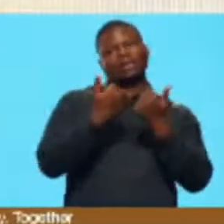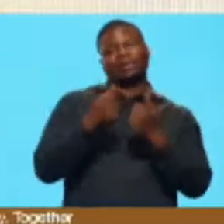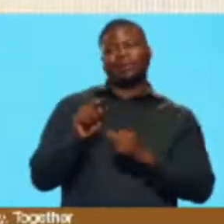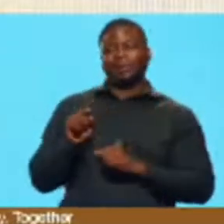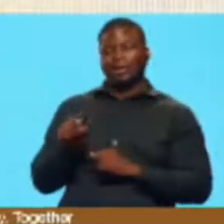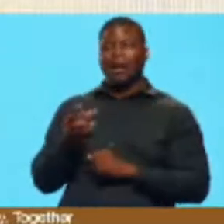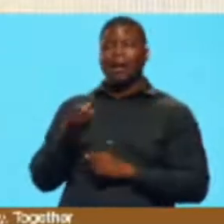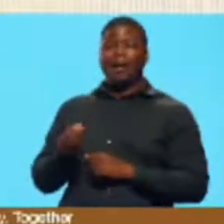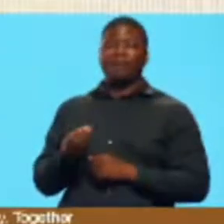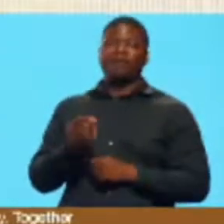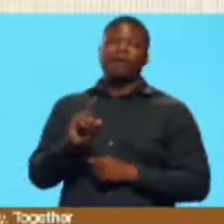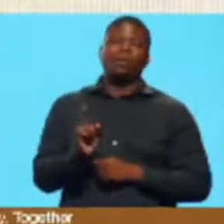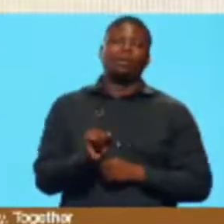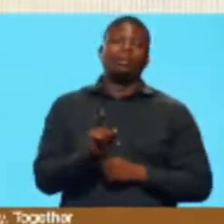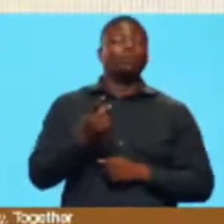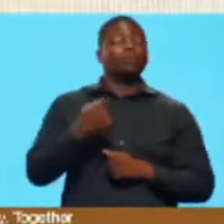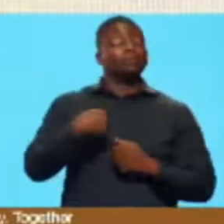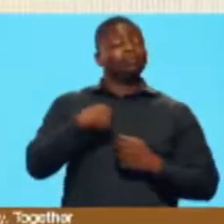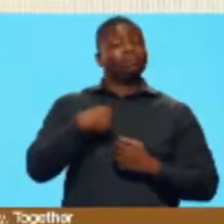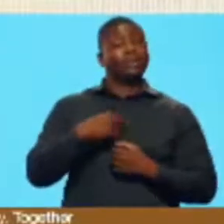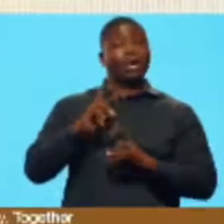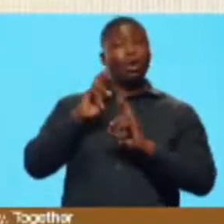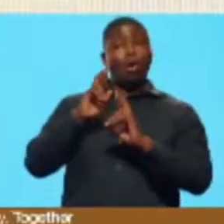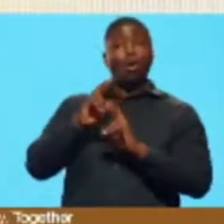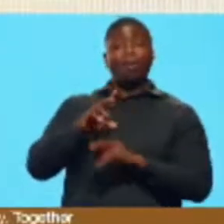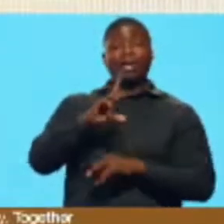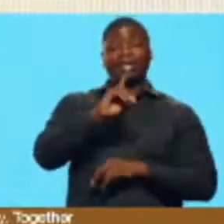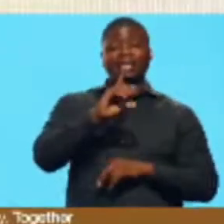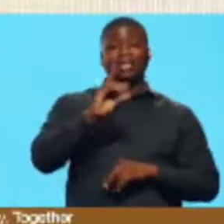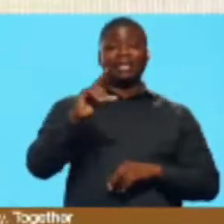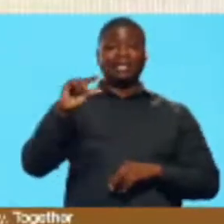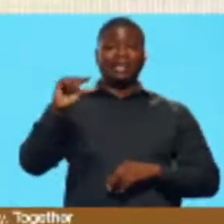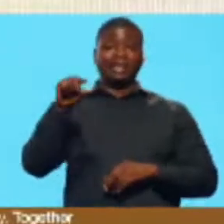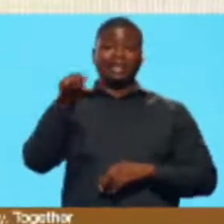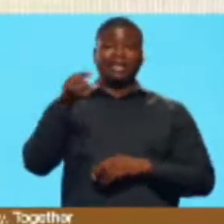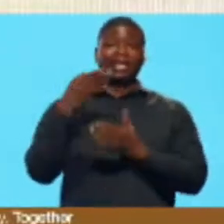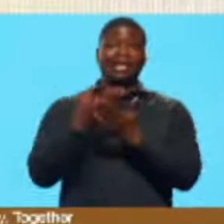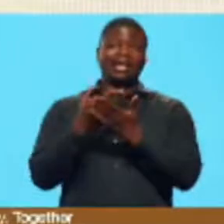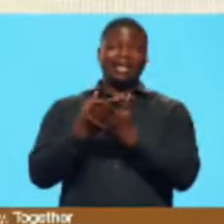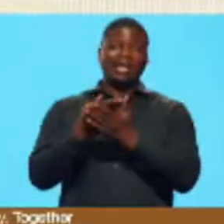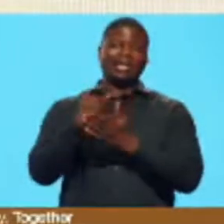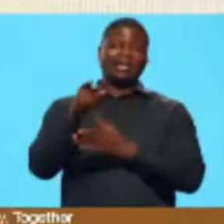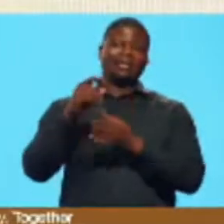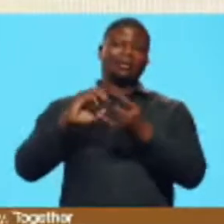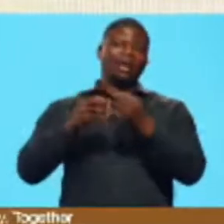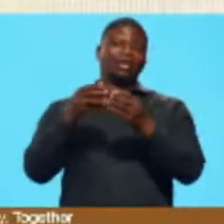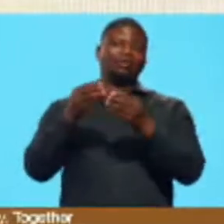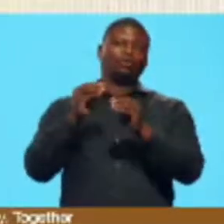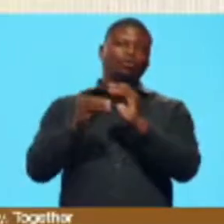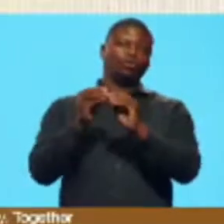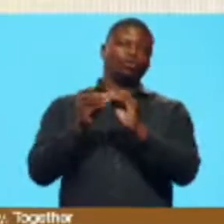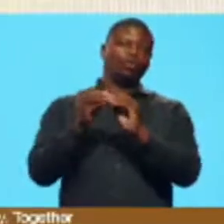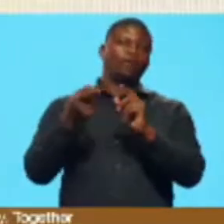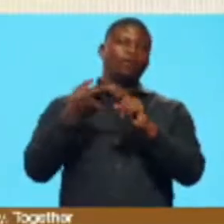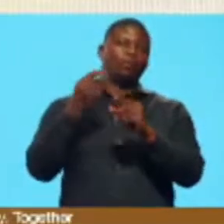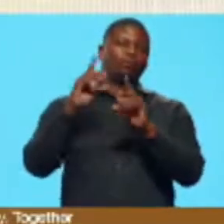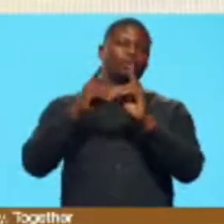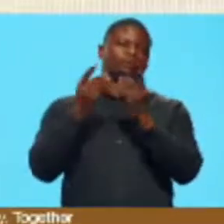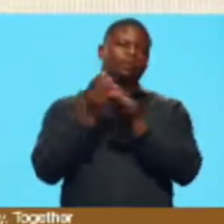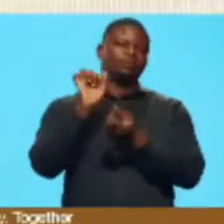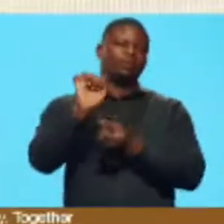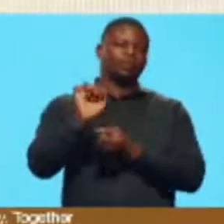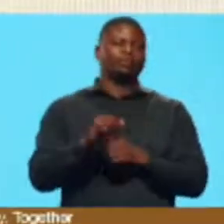municipalities. I'm also hoping UDGG can also take it to his level. The challenge with